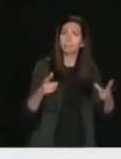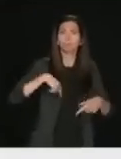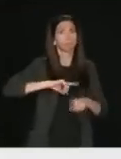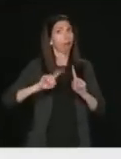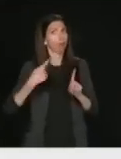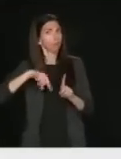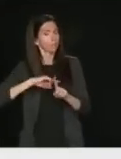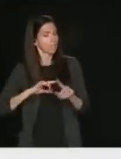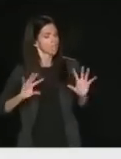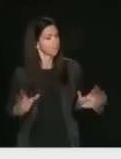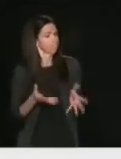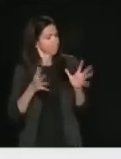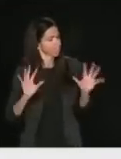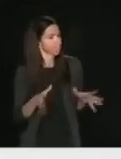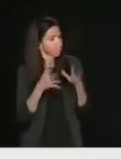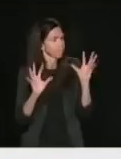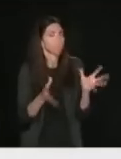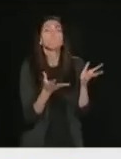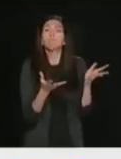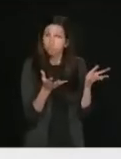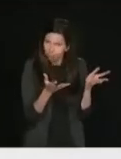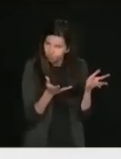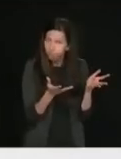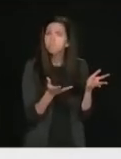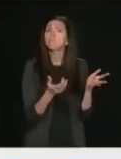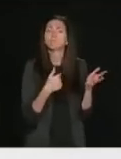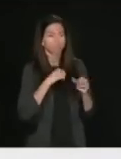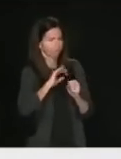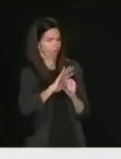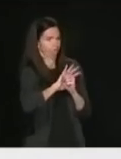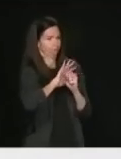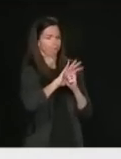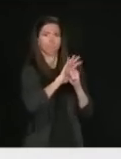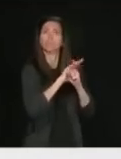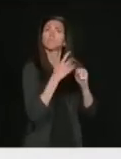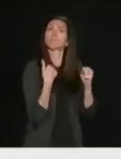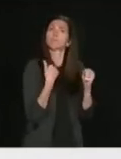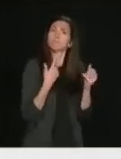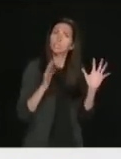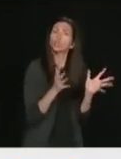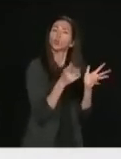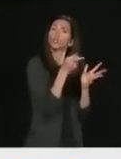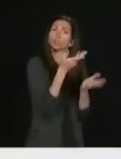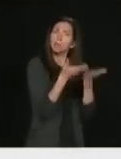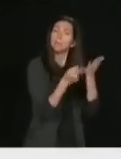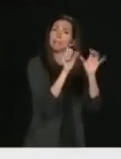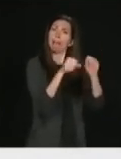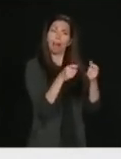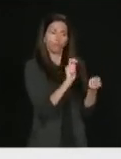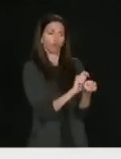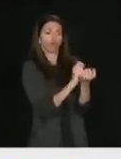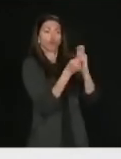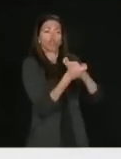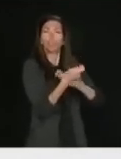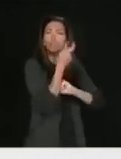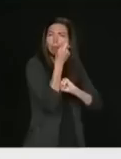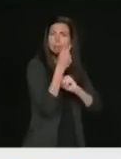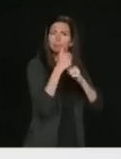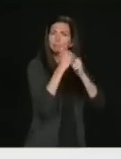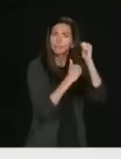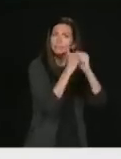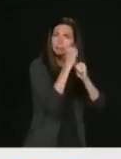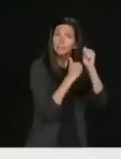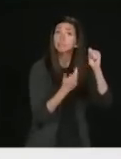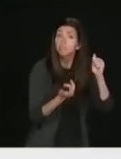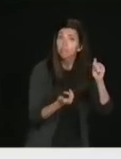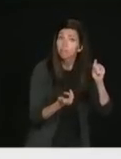and months, including in this crisis, to advocate for a rethinking and improvement of our global situations and our global